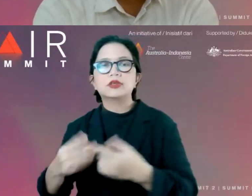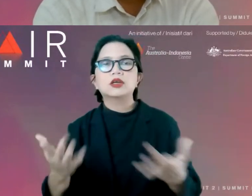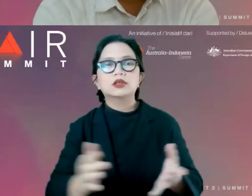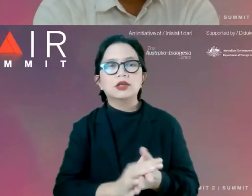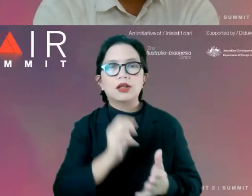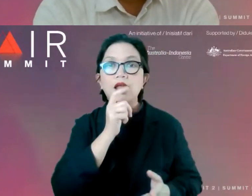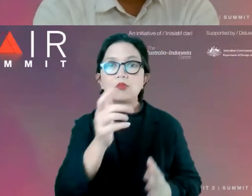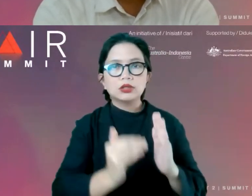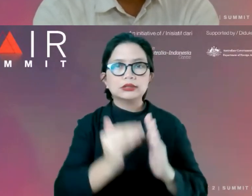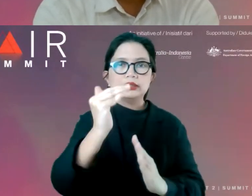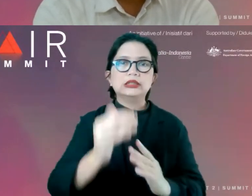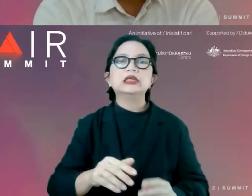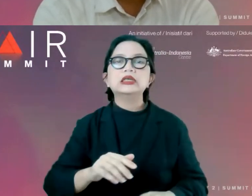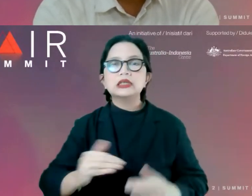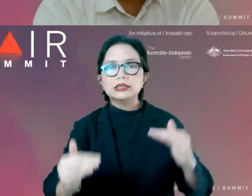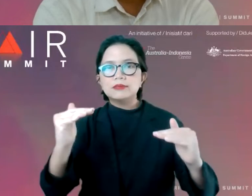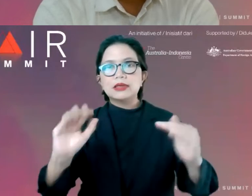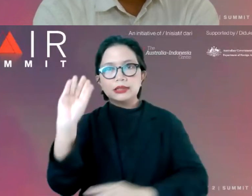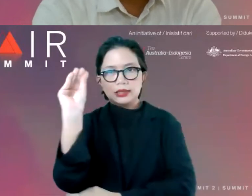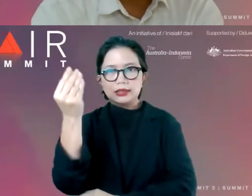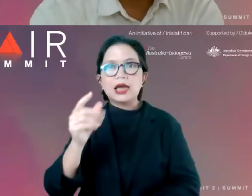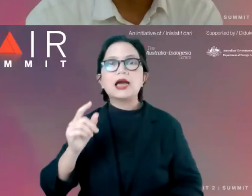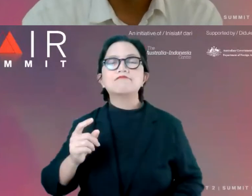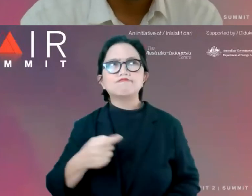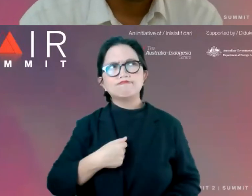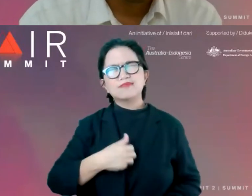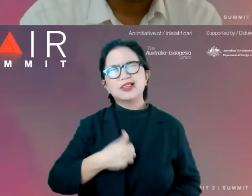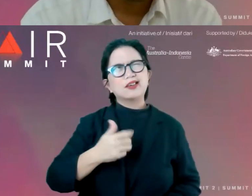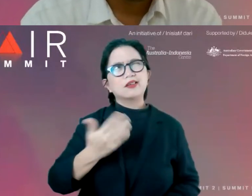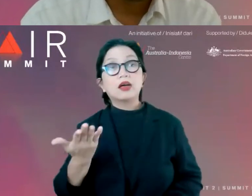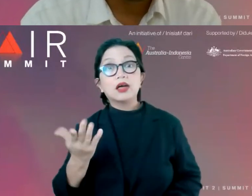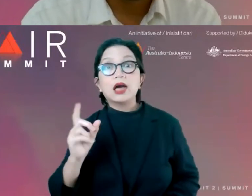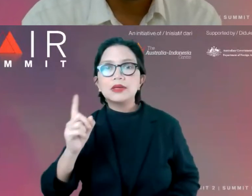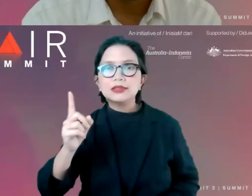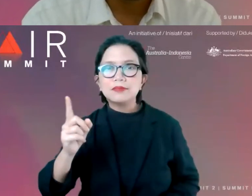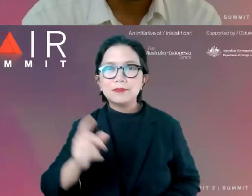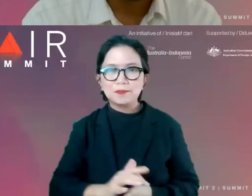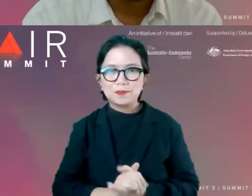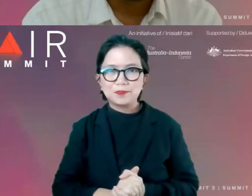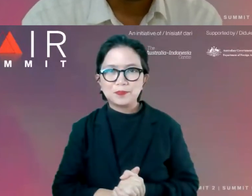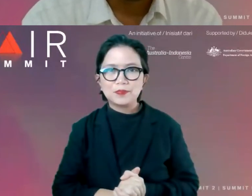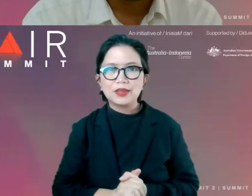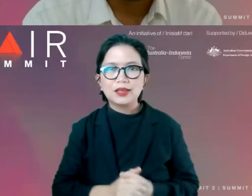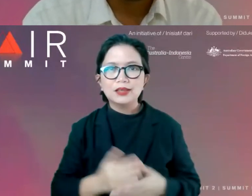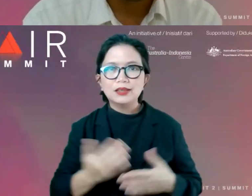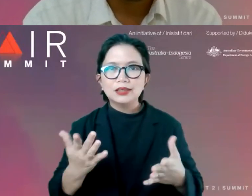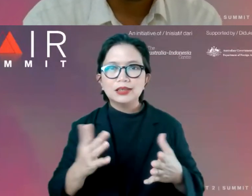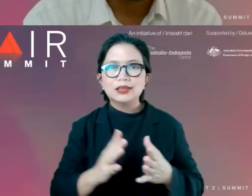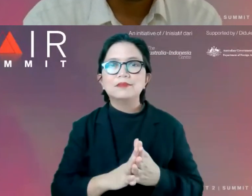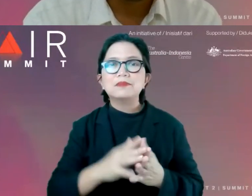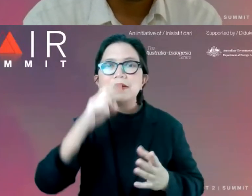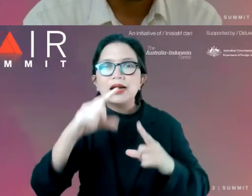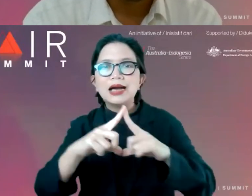sure why, perhaps and Sariadi or others can explain, but it seems a very stark difference.